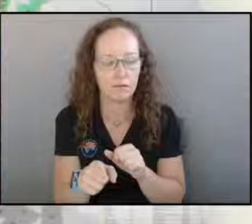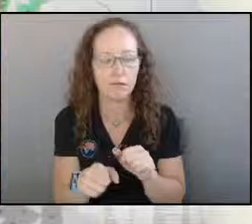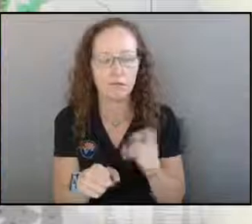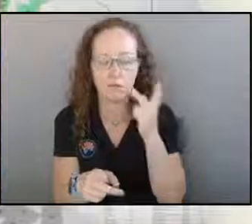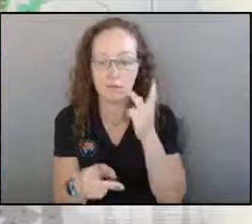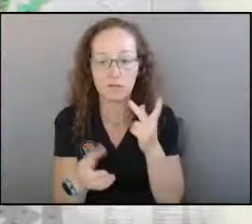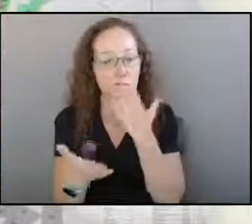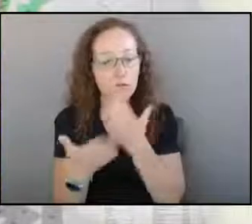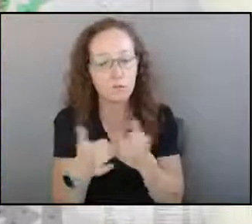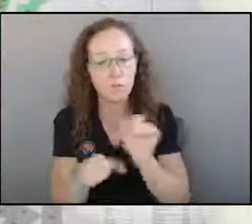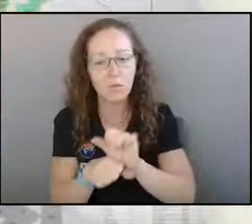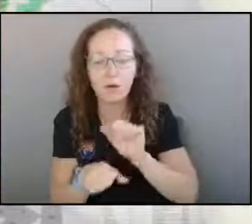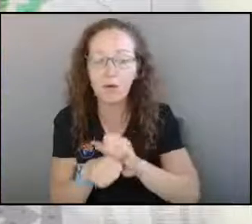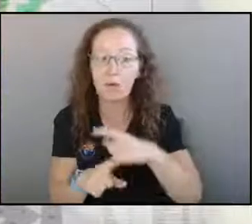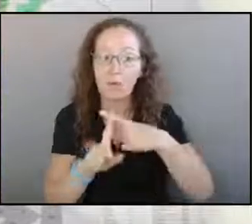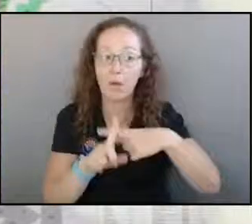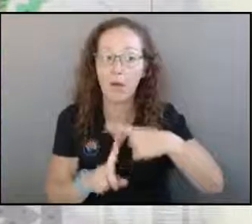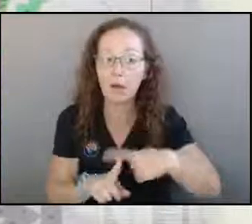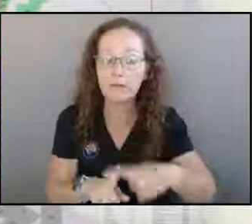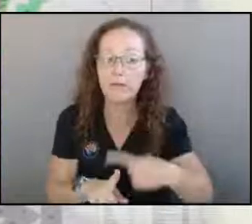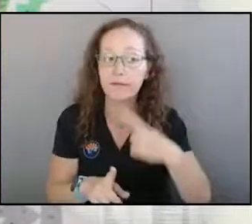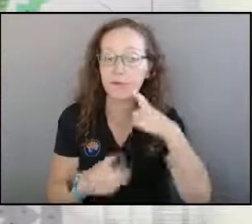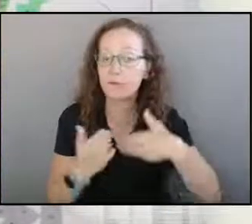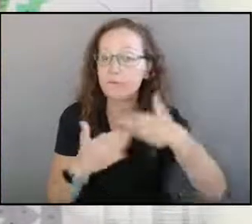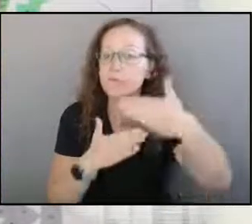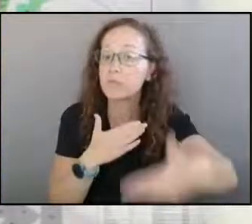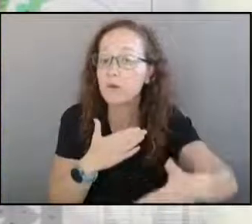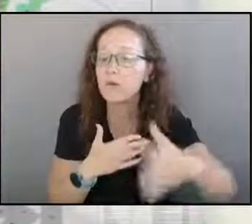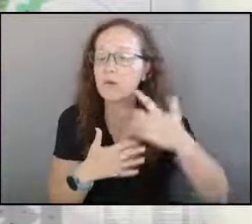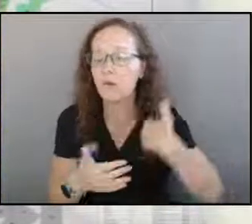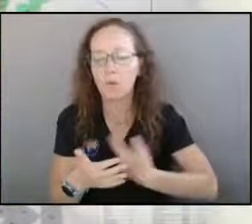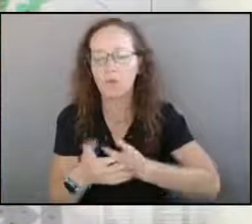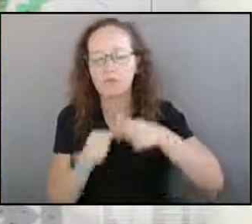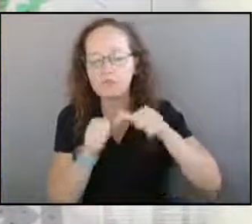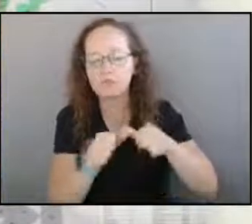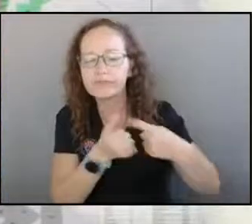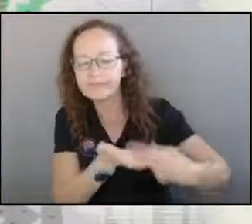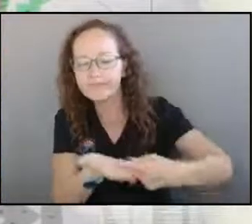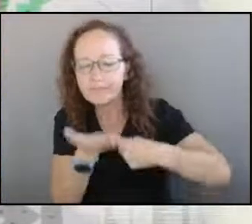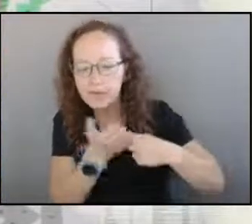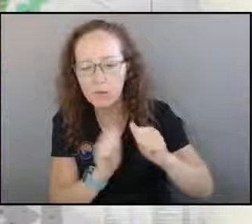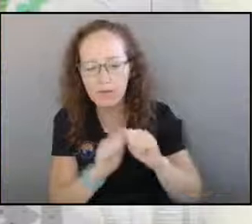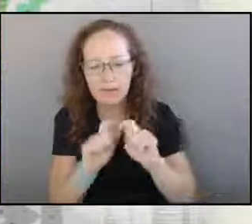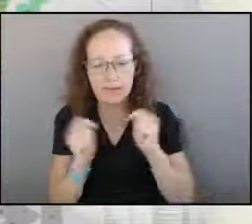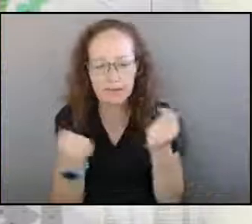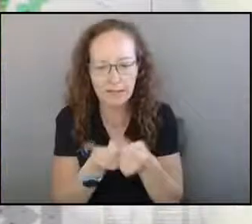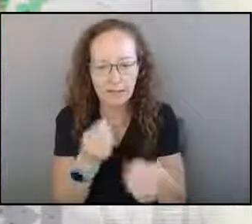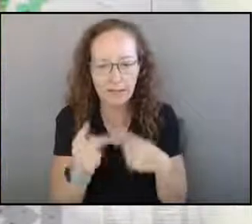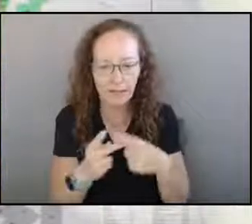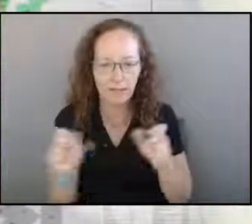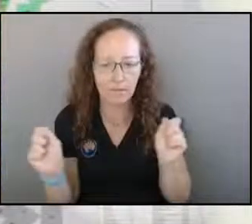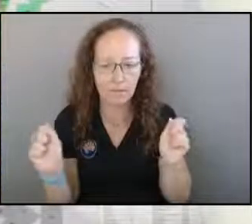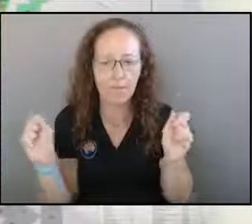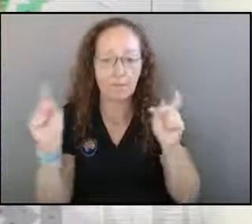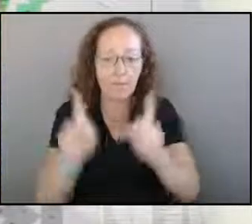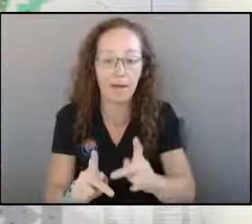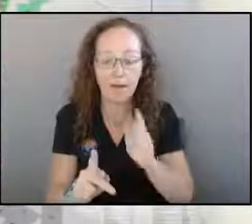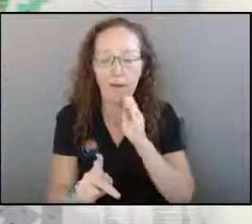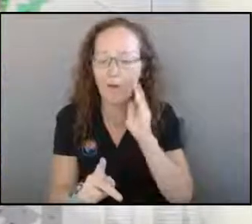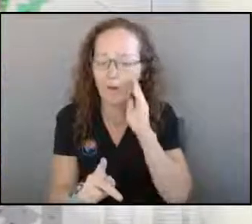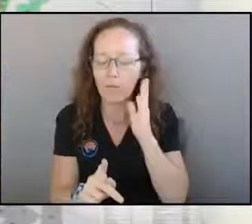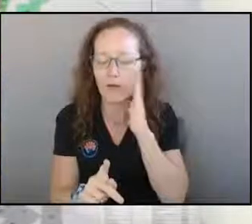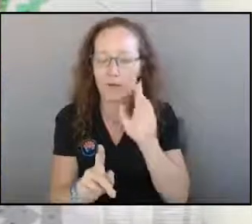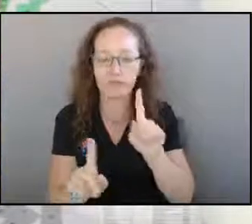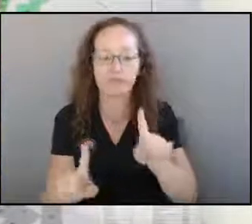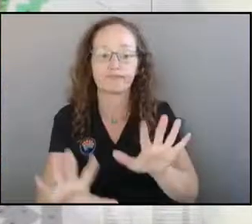you heard today, and we'll definitely be continuing discussions with the team in terms of repopulating that area, as I know you've been out for quite some time now.